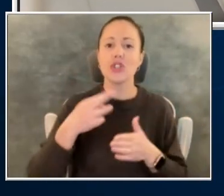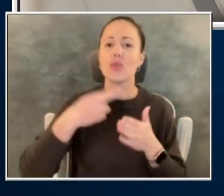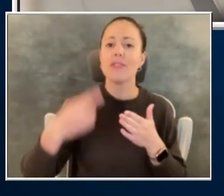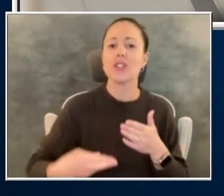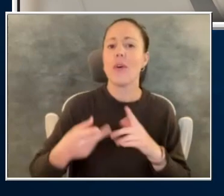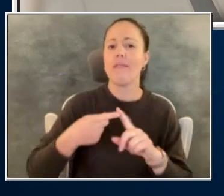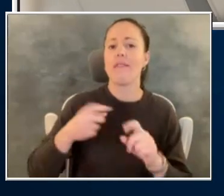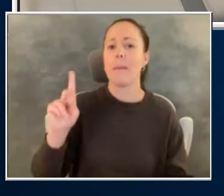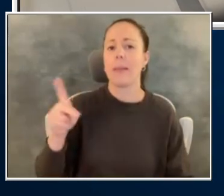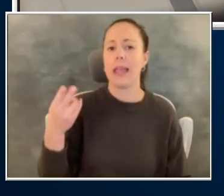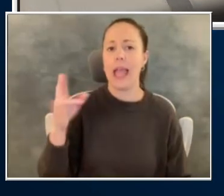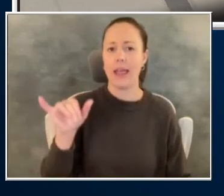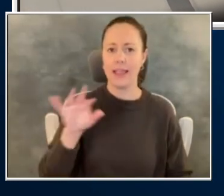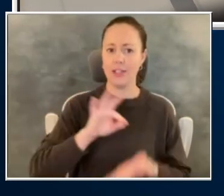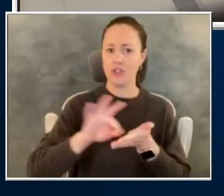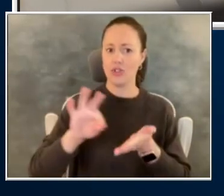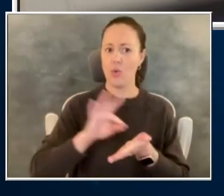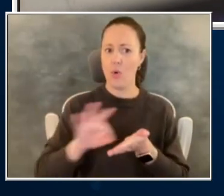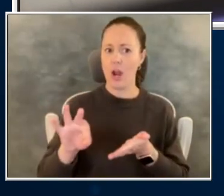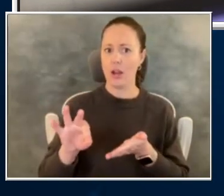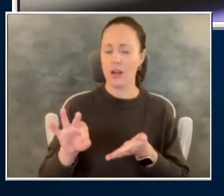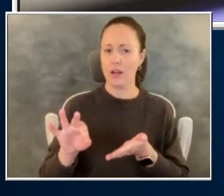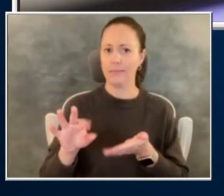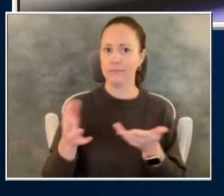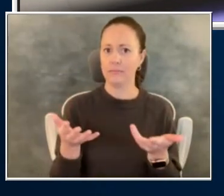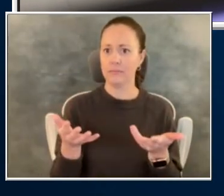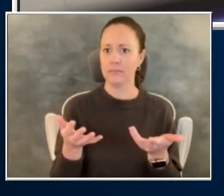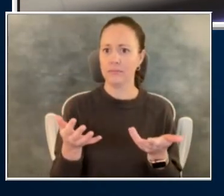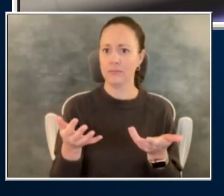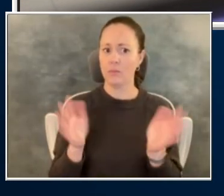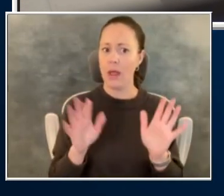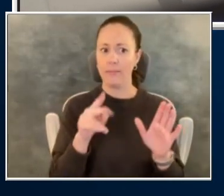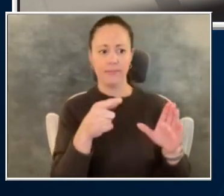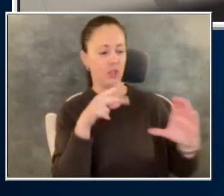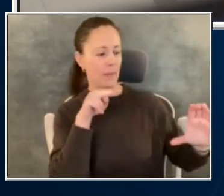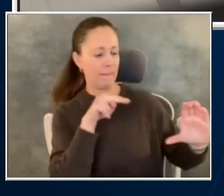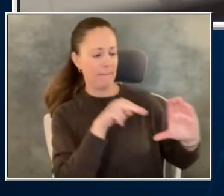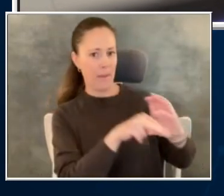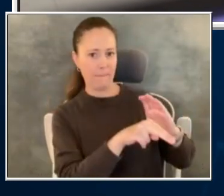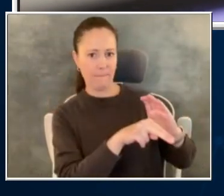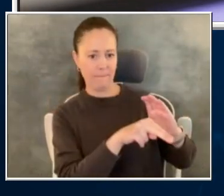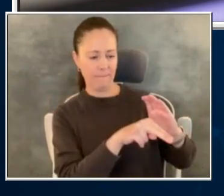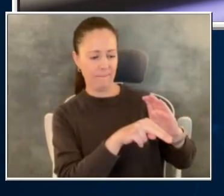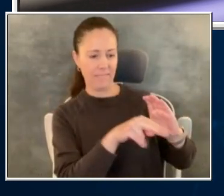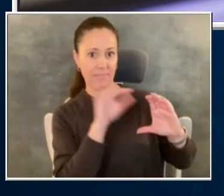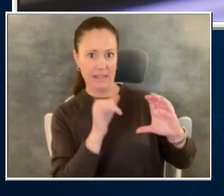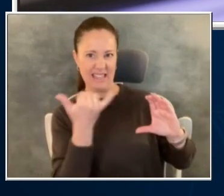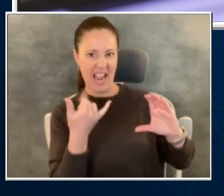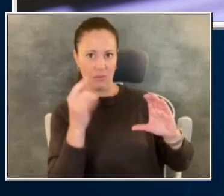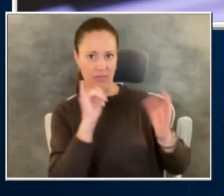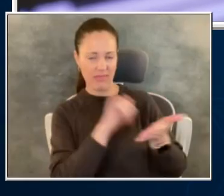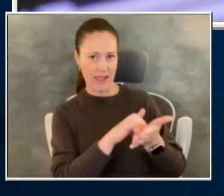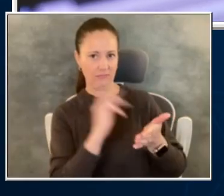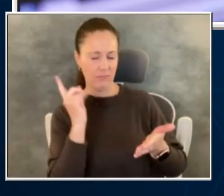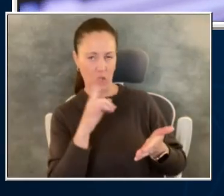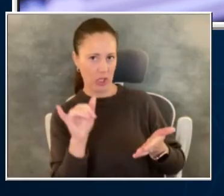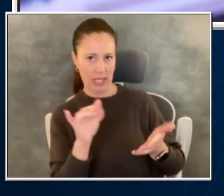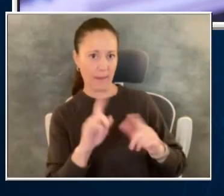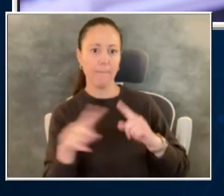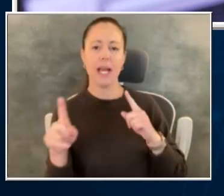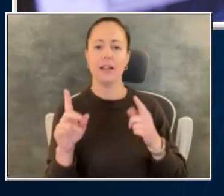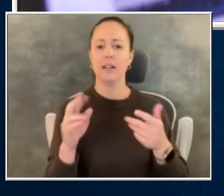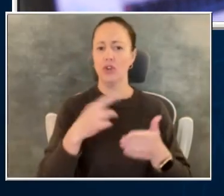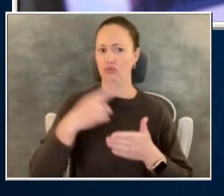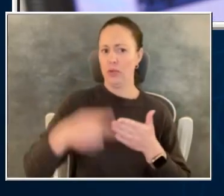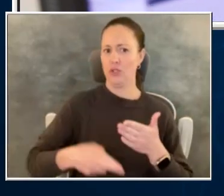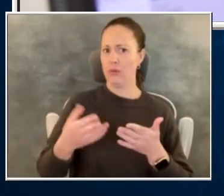is, so she's in it right now, just getting, that's what it looks like. Correct. So how could these results affect